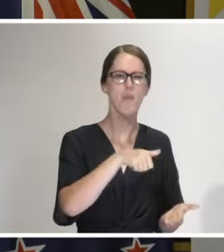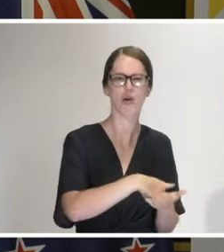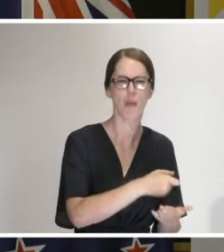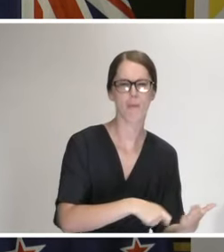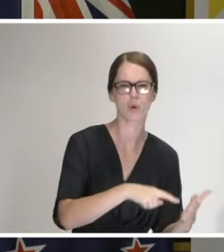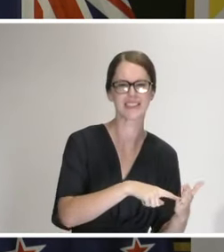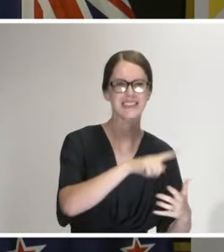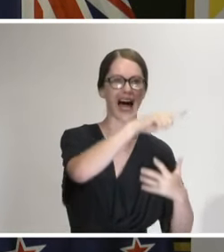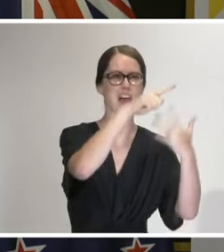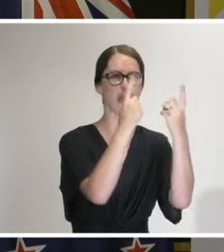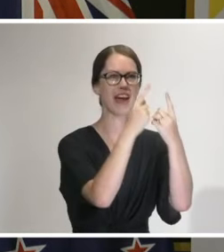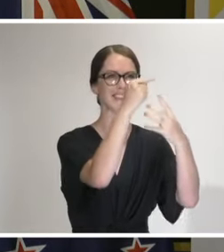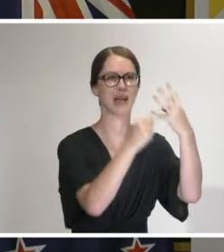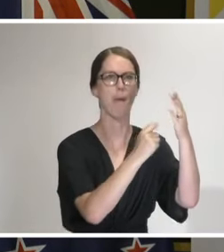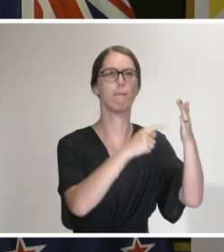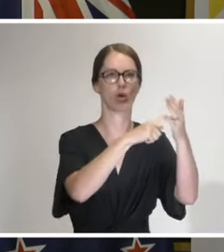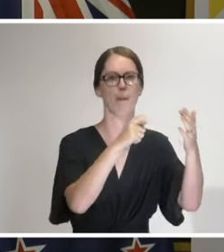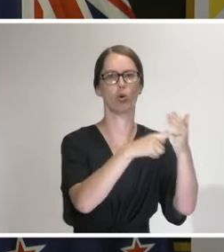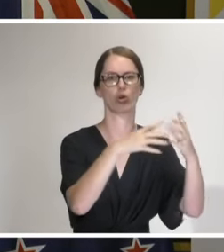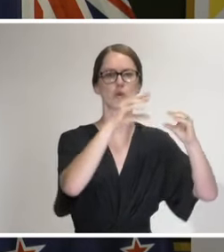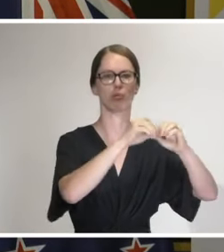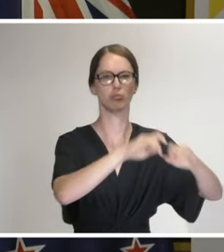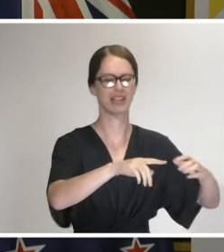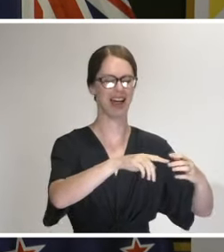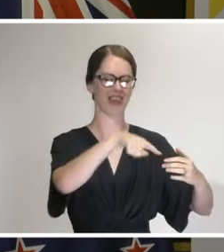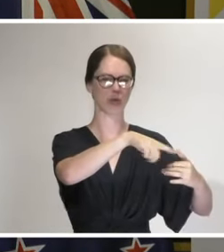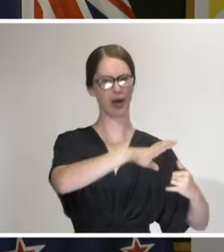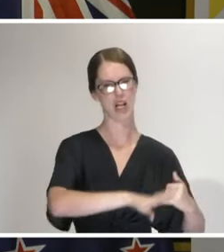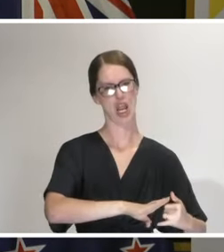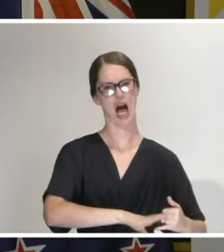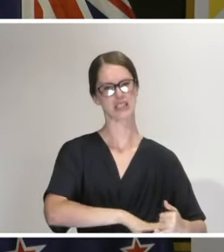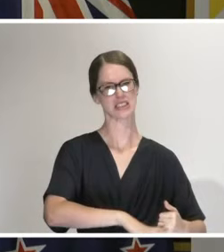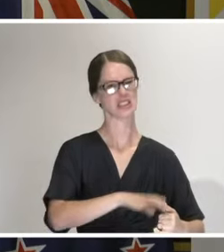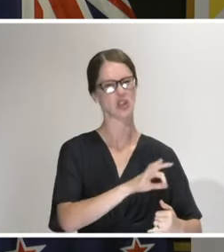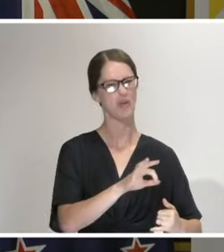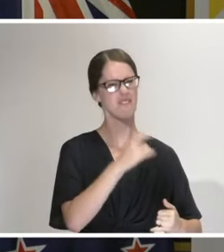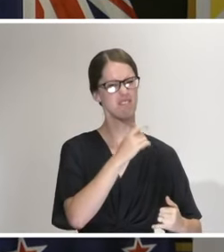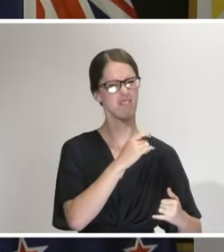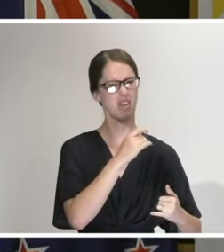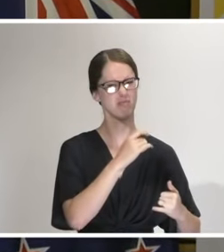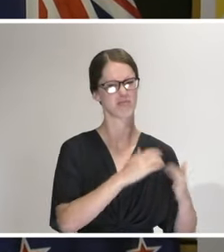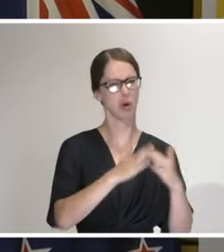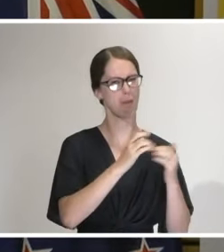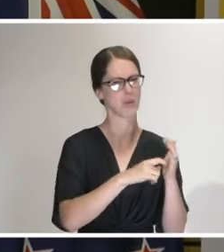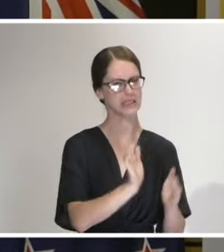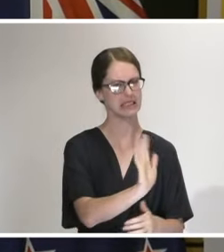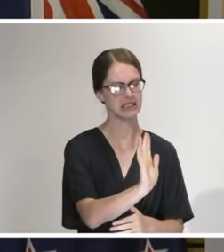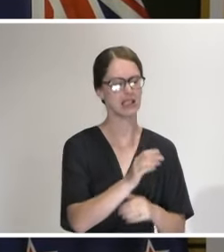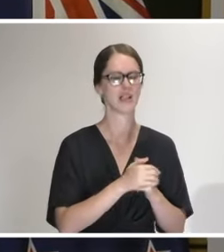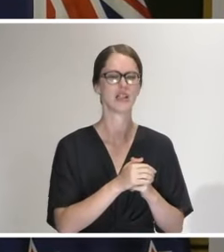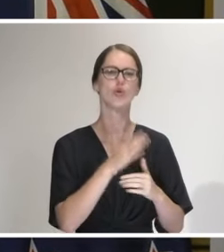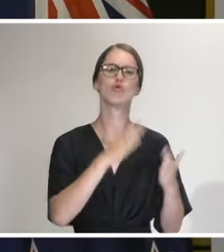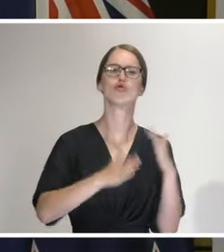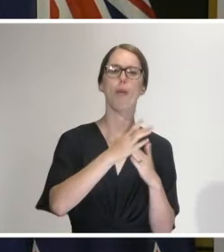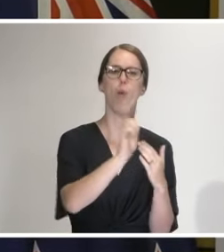of COVID-19 based on the information that we've got about the effectiveness of those strategies, and we would continue to reiterate the physical